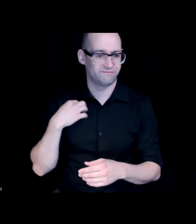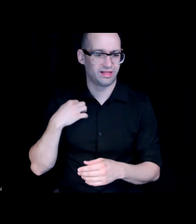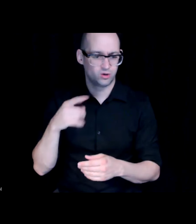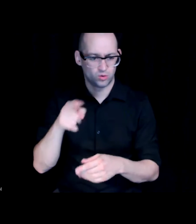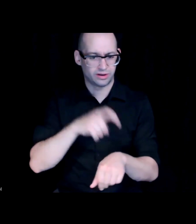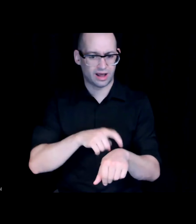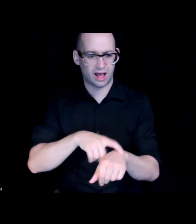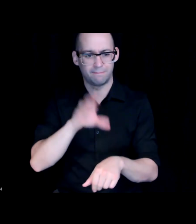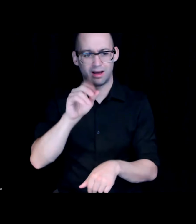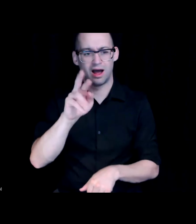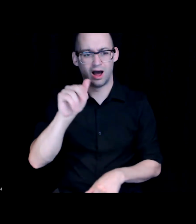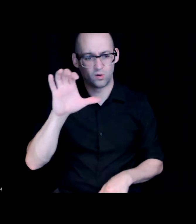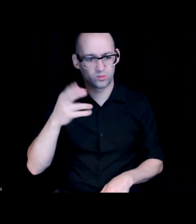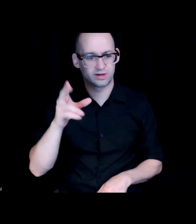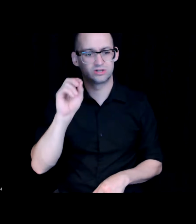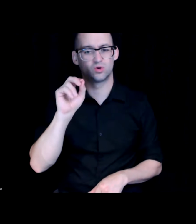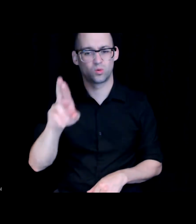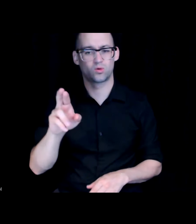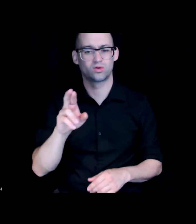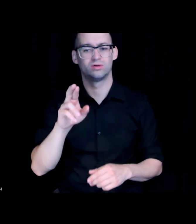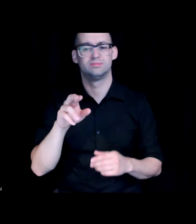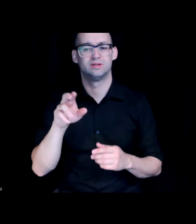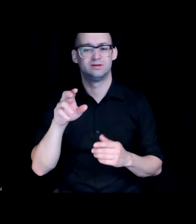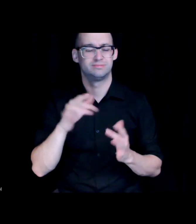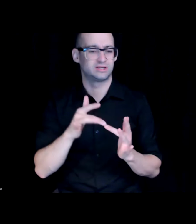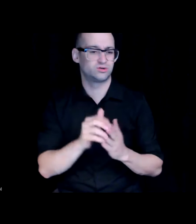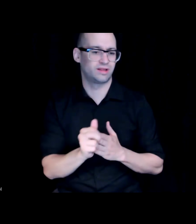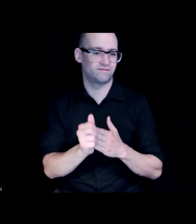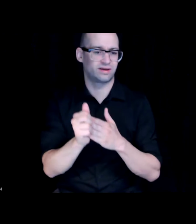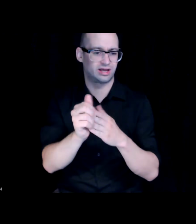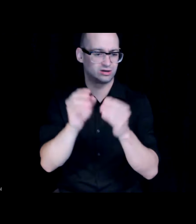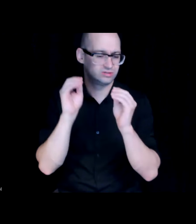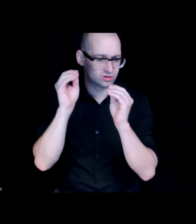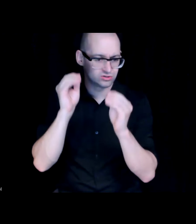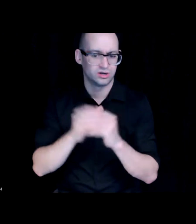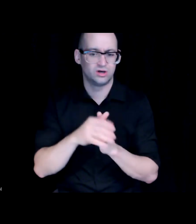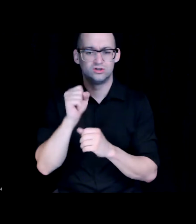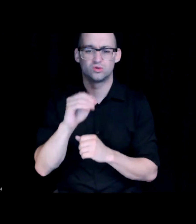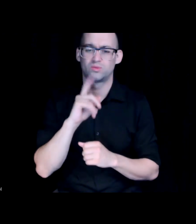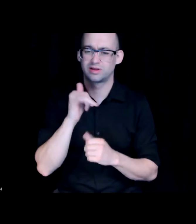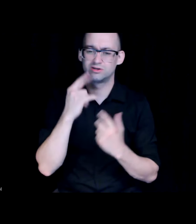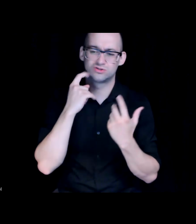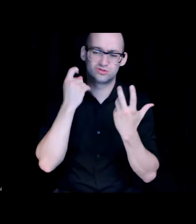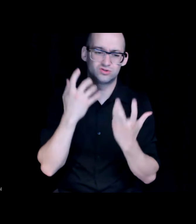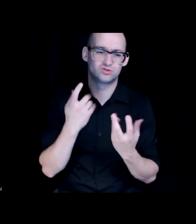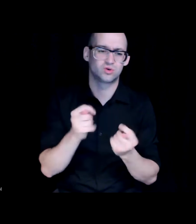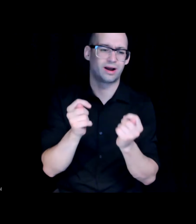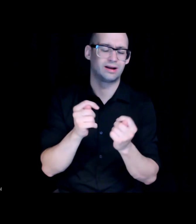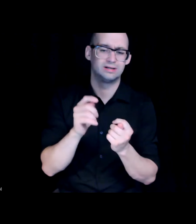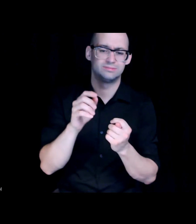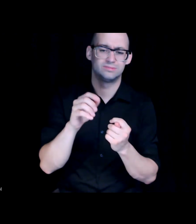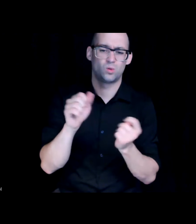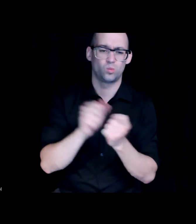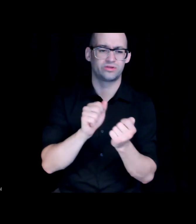doing outreach or doing digital navigator instruction or something like that. And so really what we're trying to do as affordable